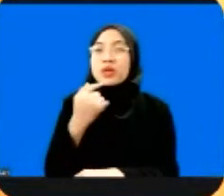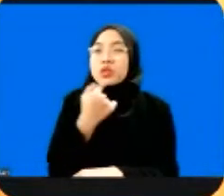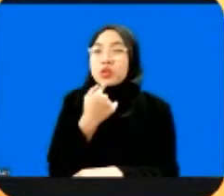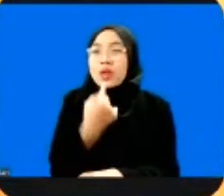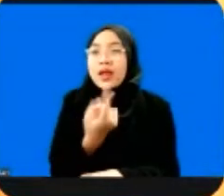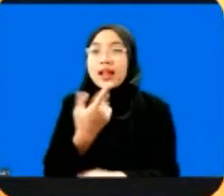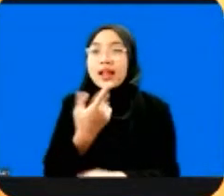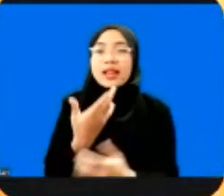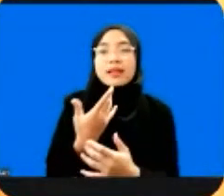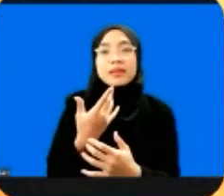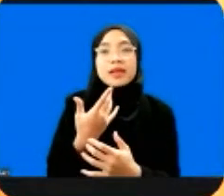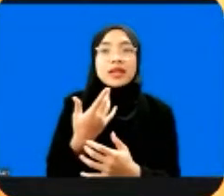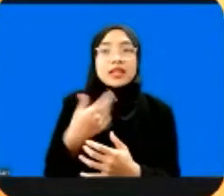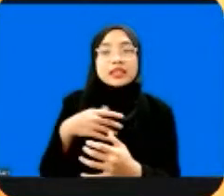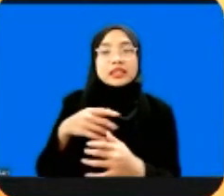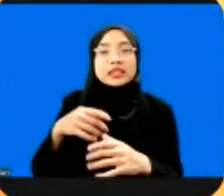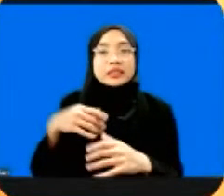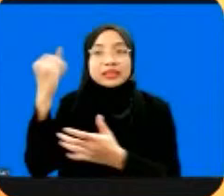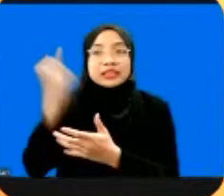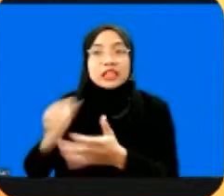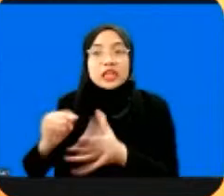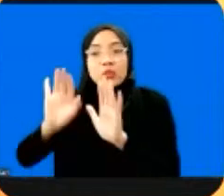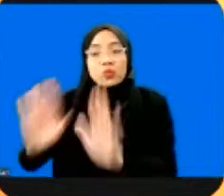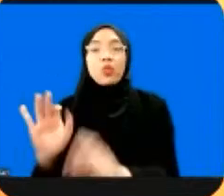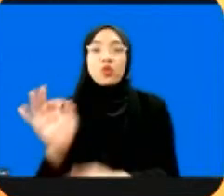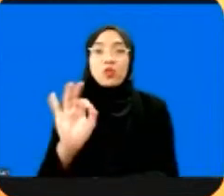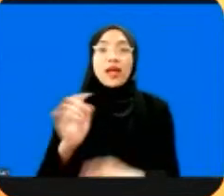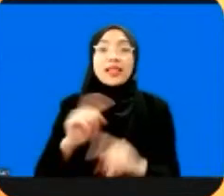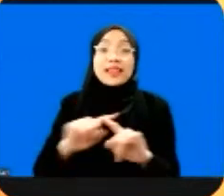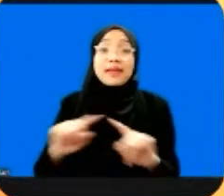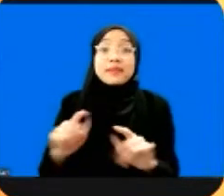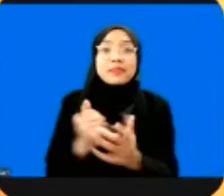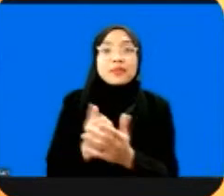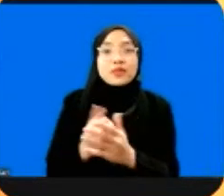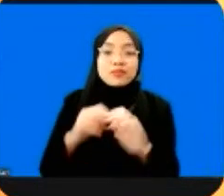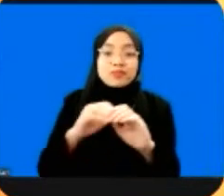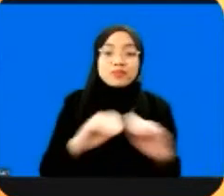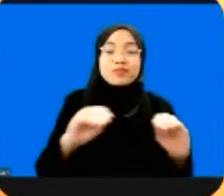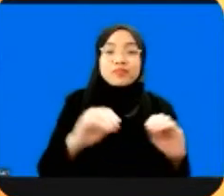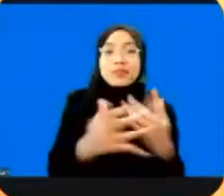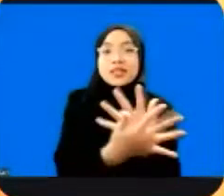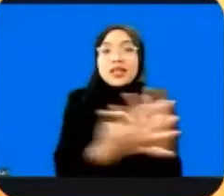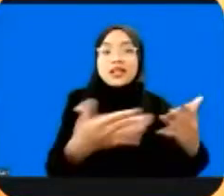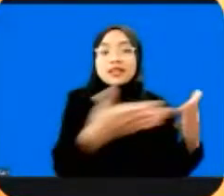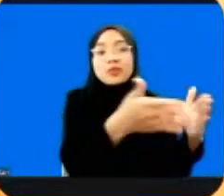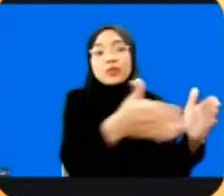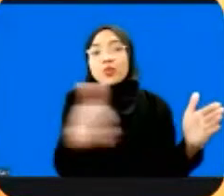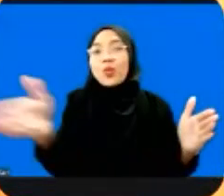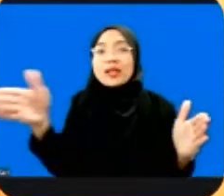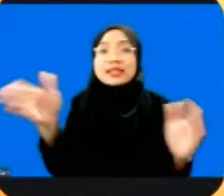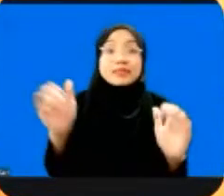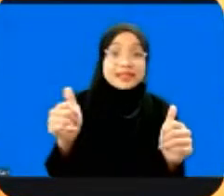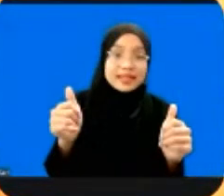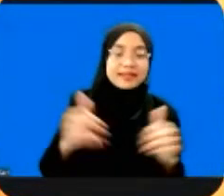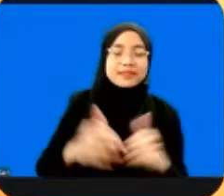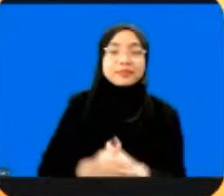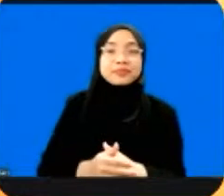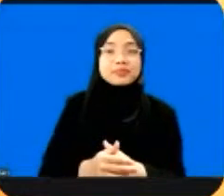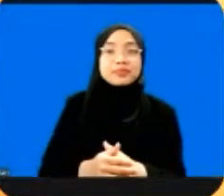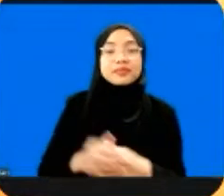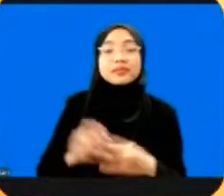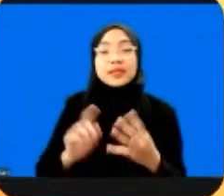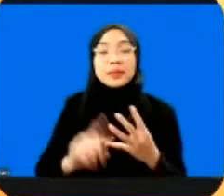also the people. And then the last one is the co-creation. We try to create the web page